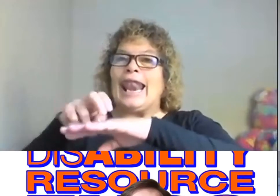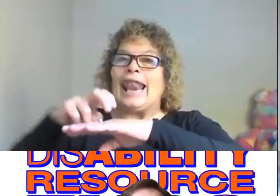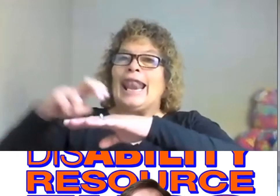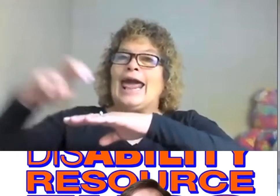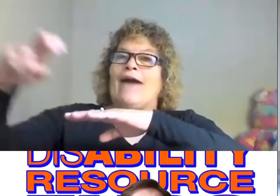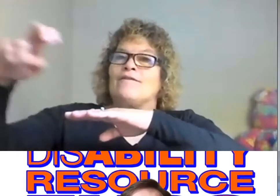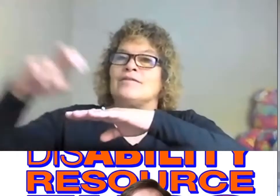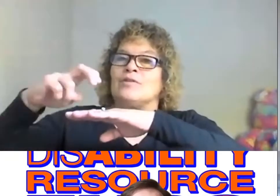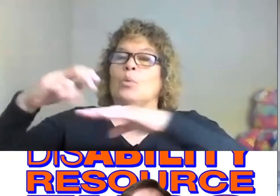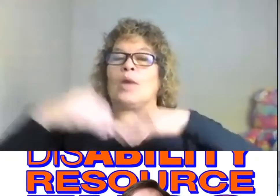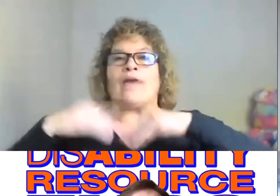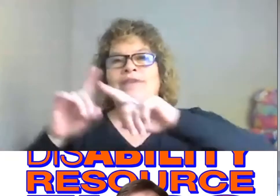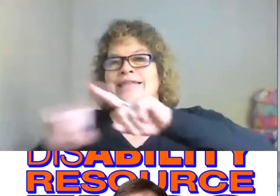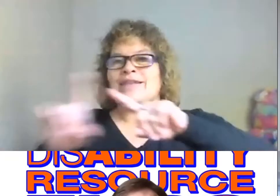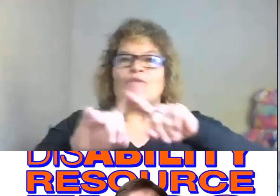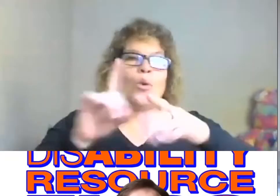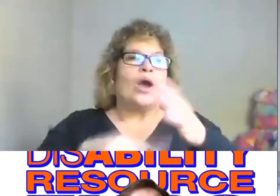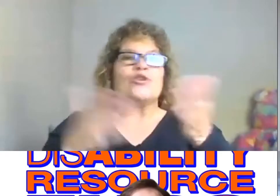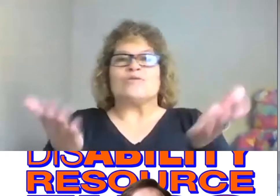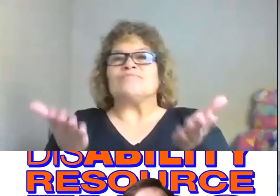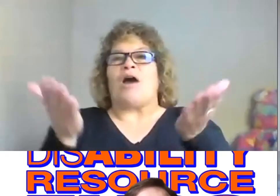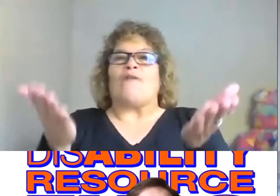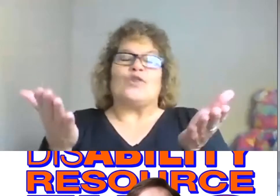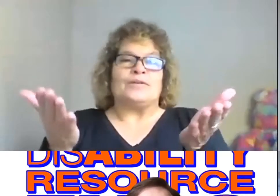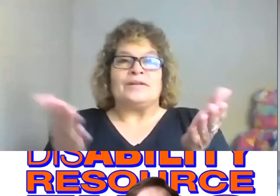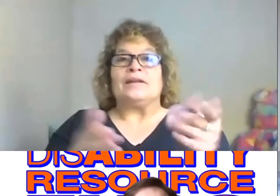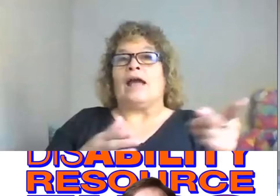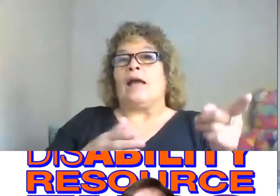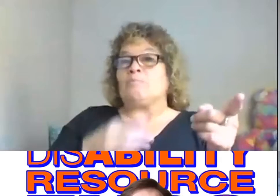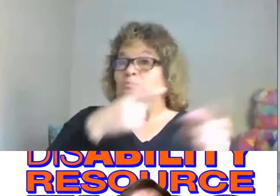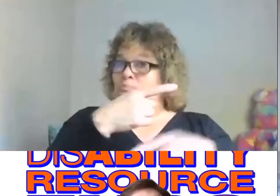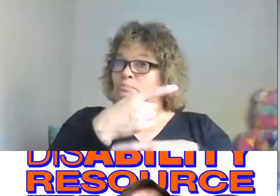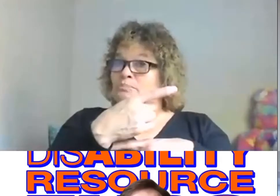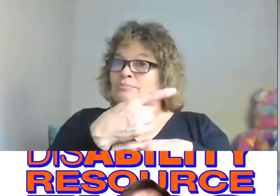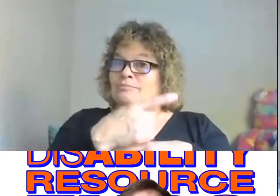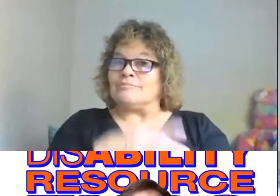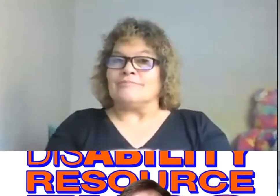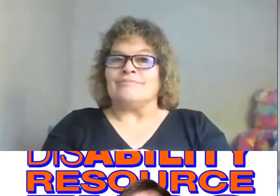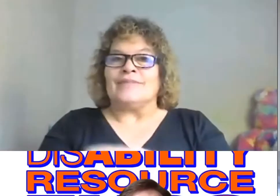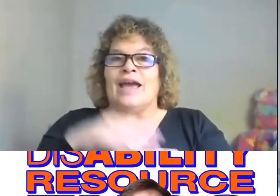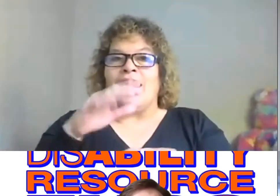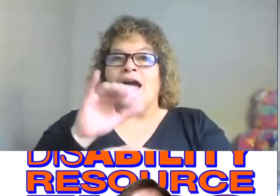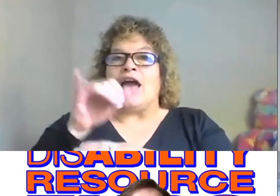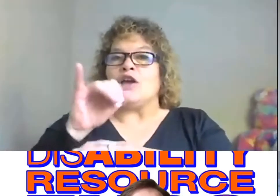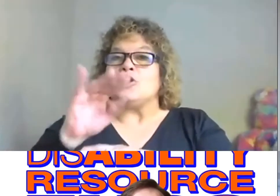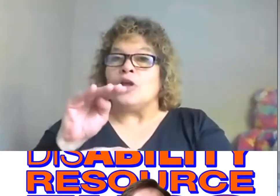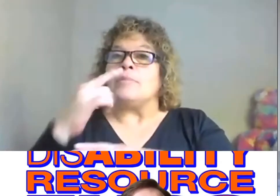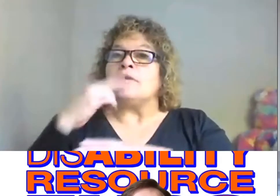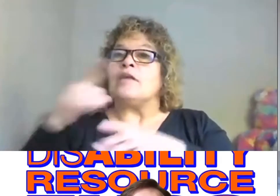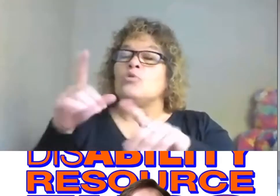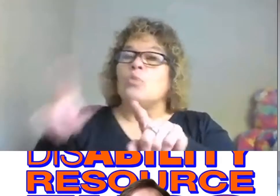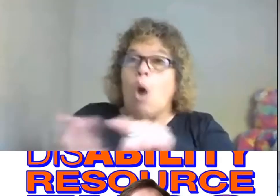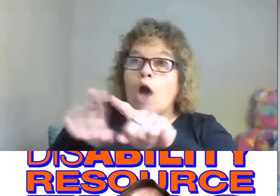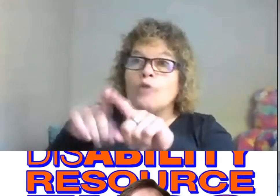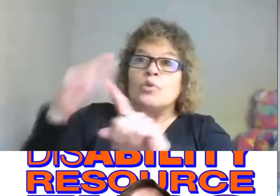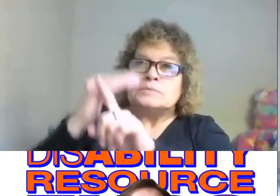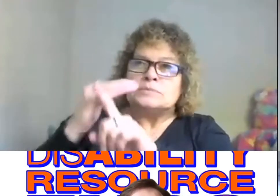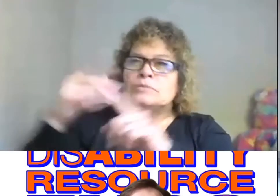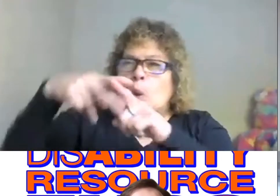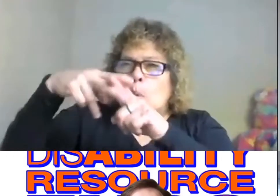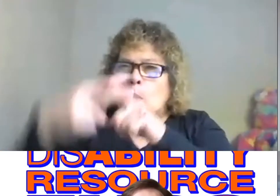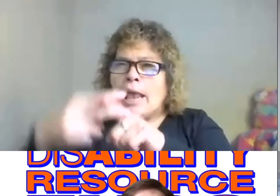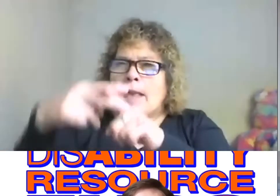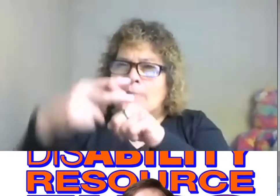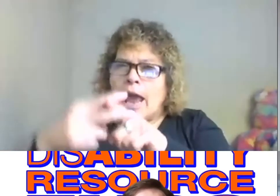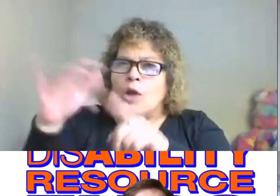we offer. Great, Gary. And I think in addition to sales, you guys do lots of repair also, right? Installations. We do, yes,